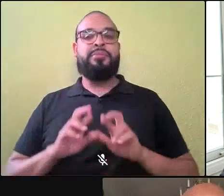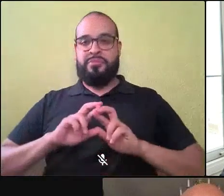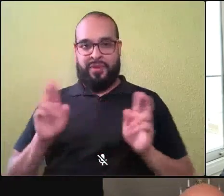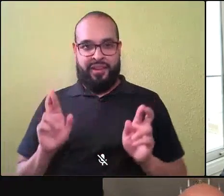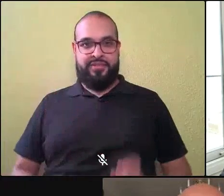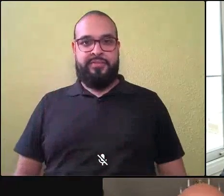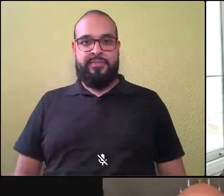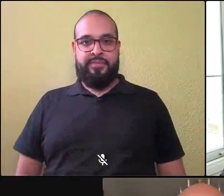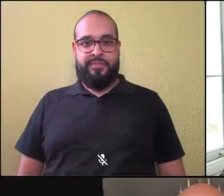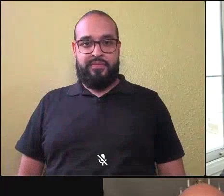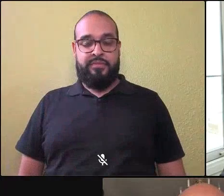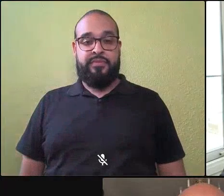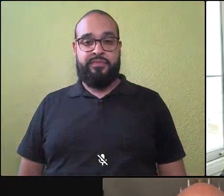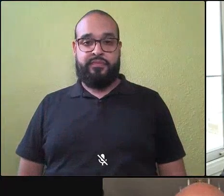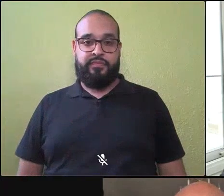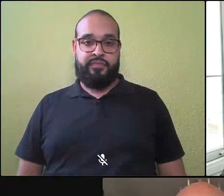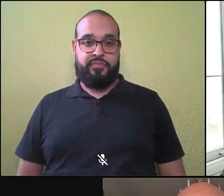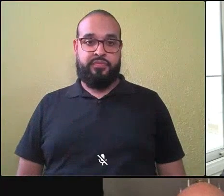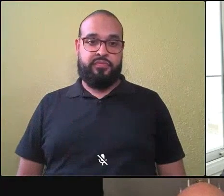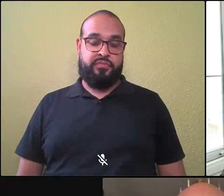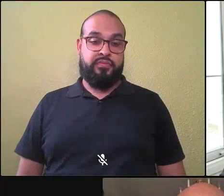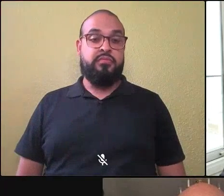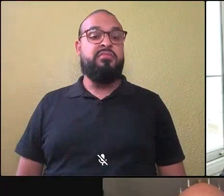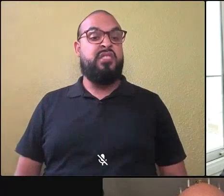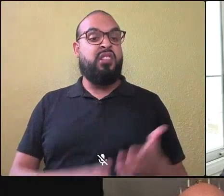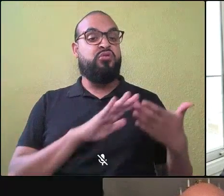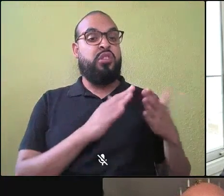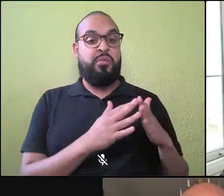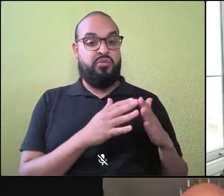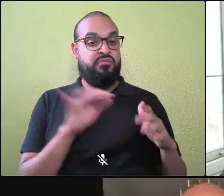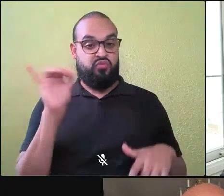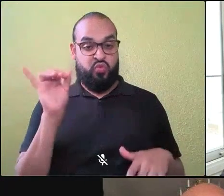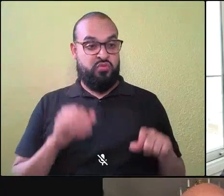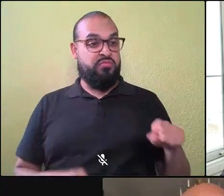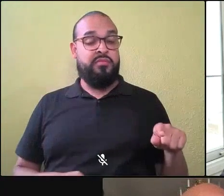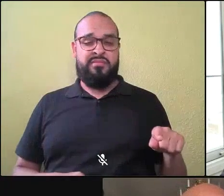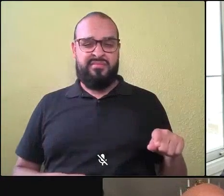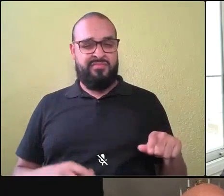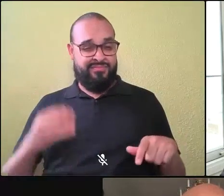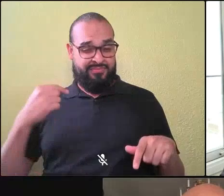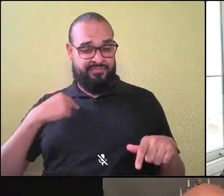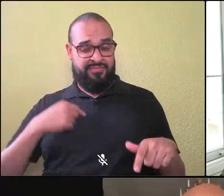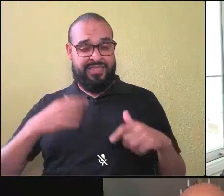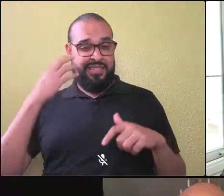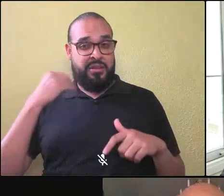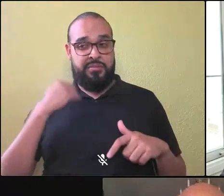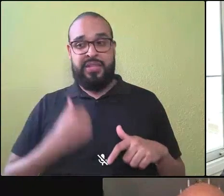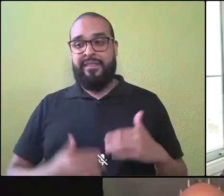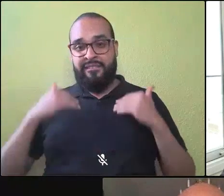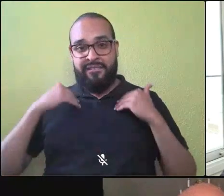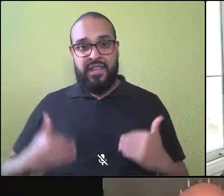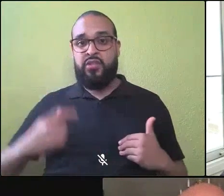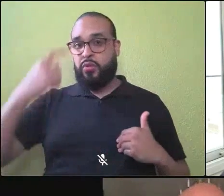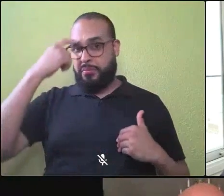the benefit of community when there's mental or physical health challenges is really huge, because all I